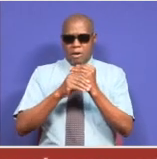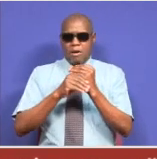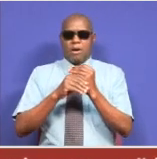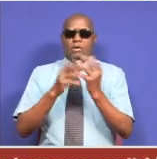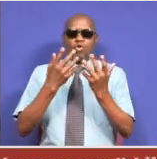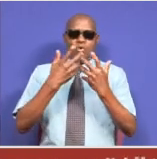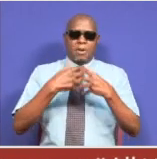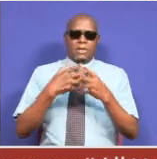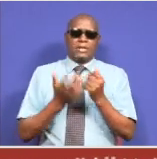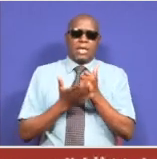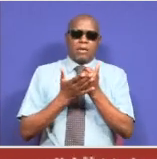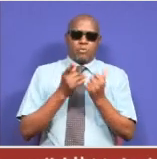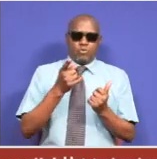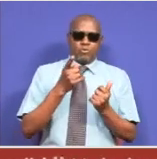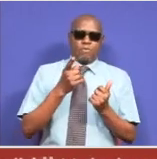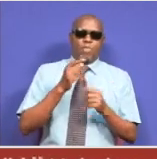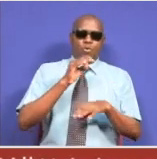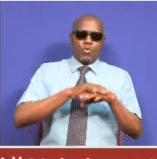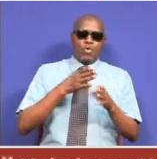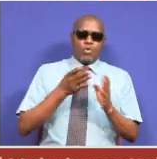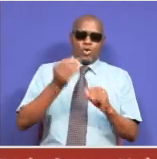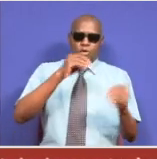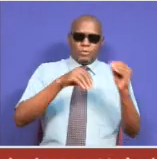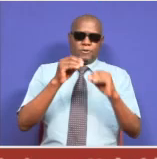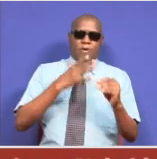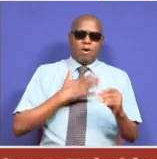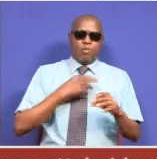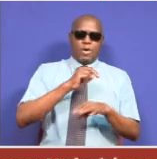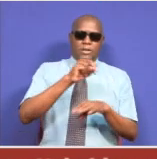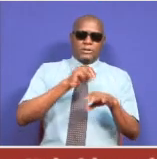compliance while efficiently contributing to our nation's economic agenda.